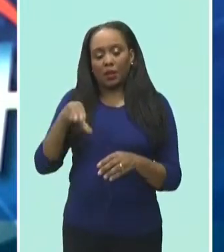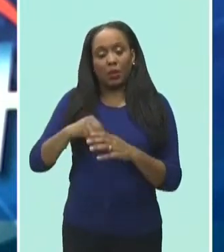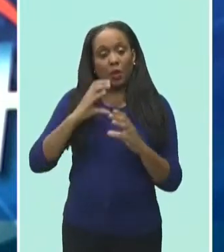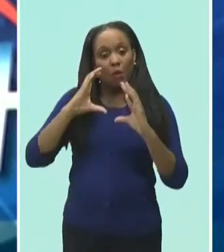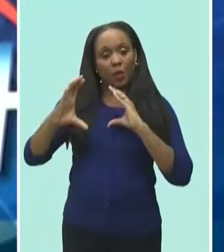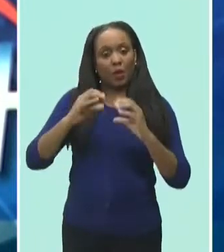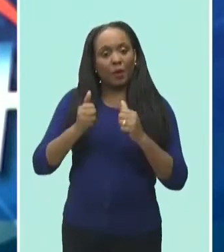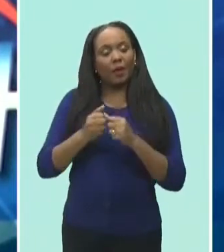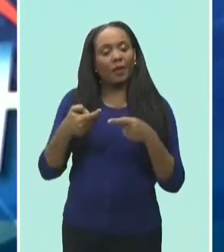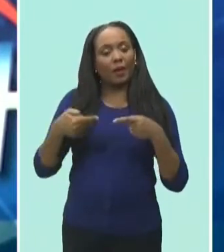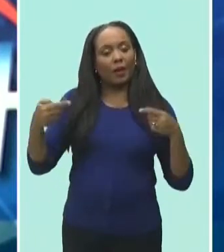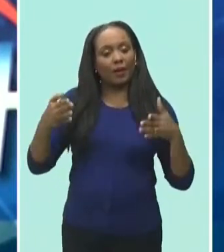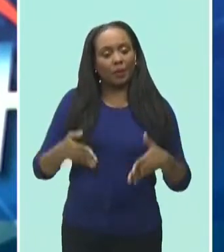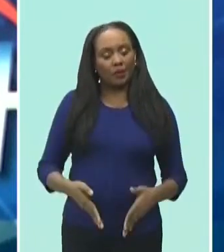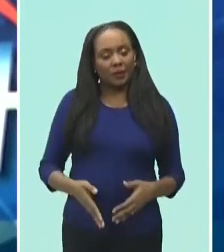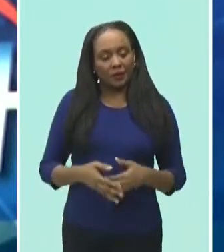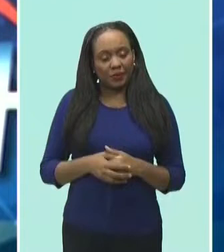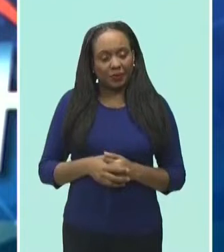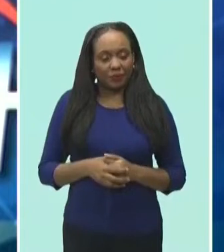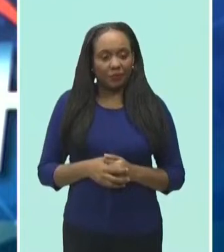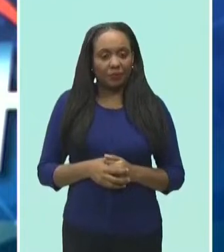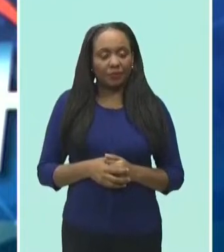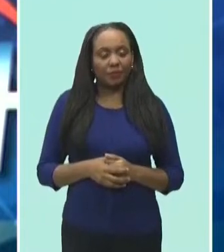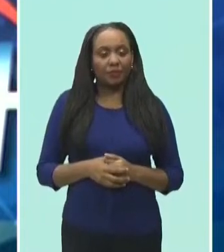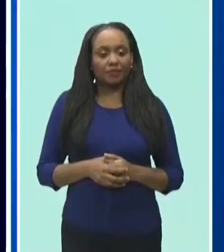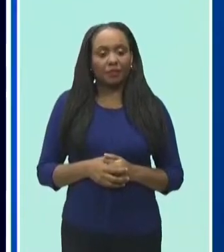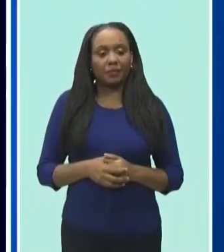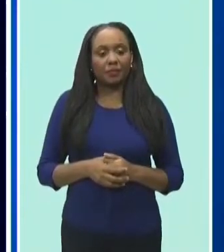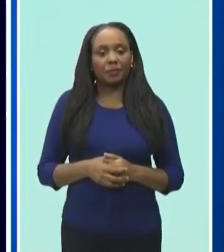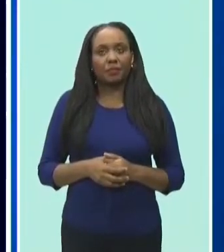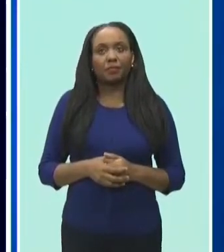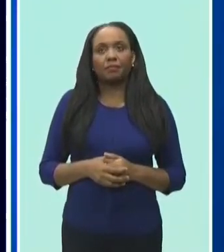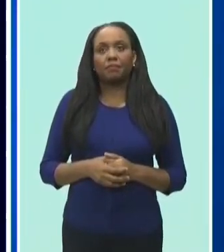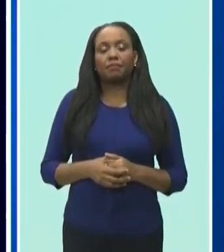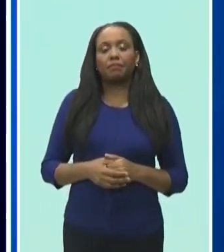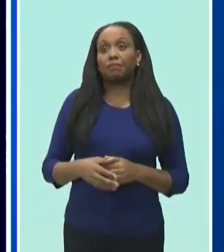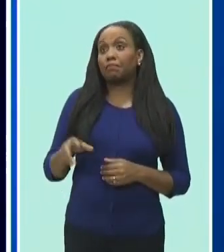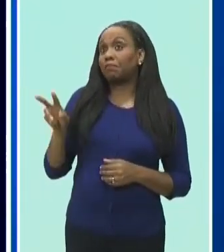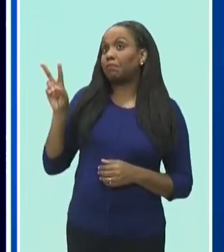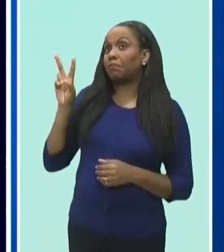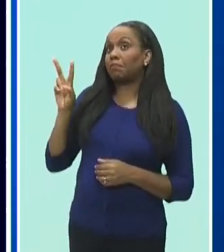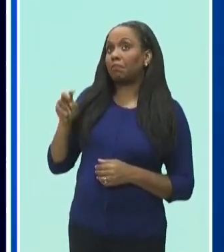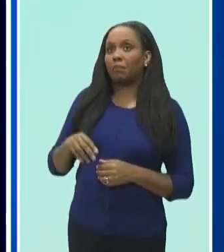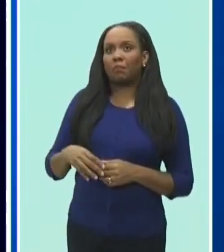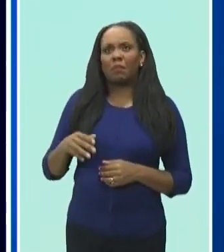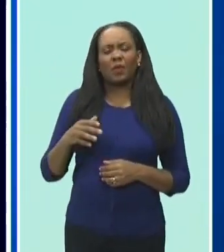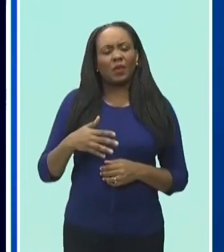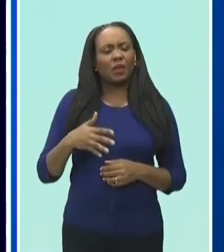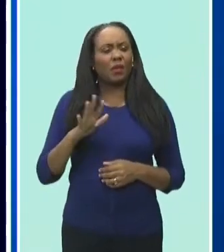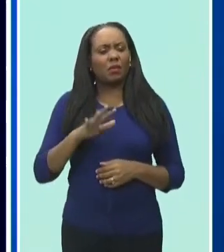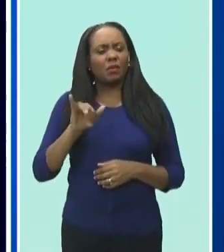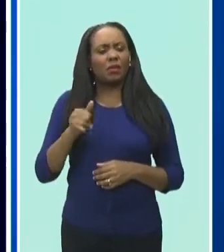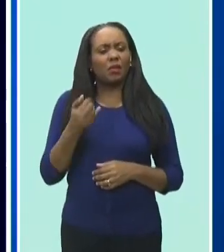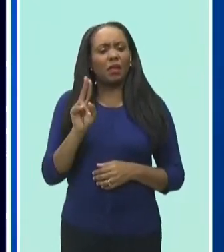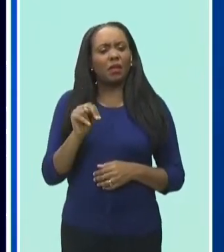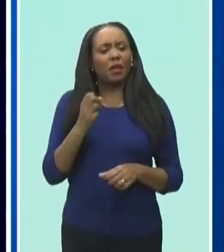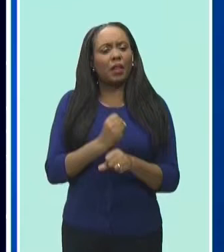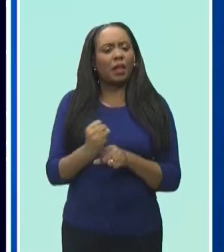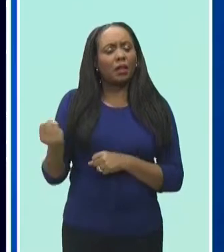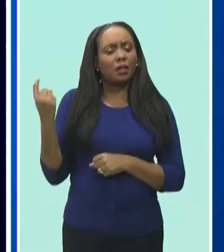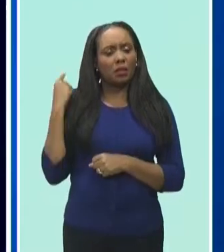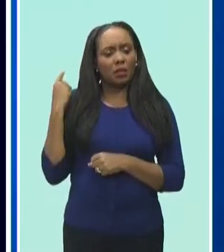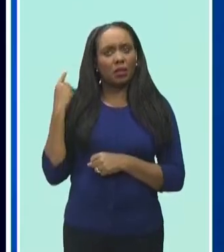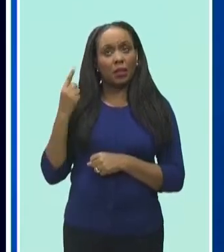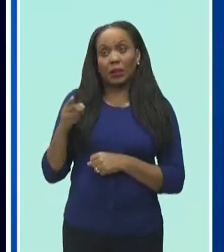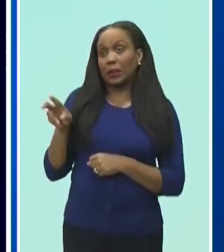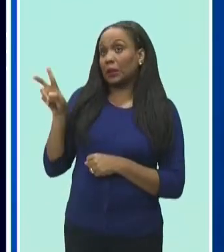the proceedings and filed this story. Charges are that sometime in January 2018, Lieutenant Coast Guard